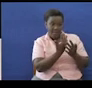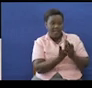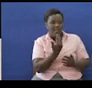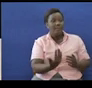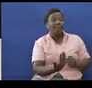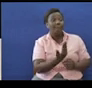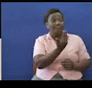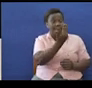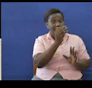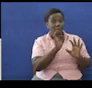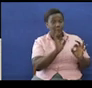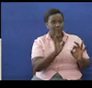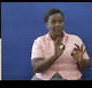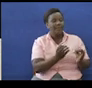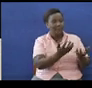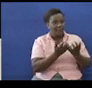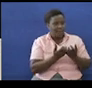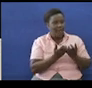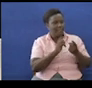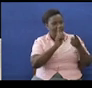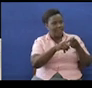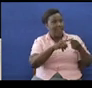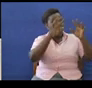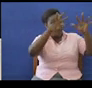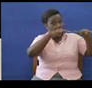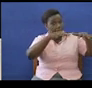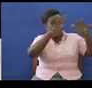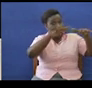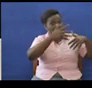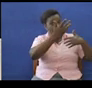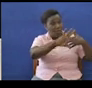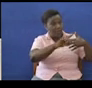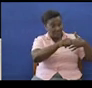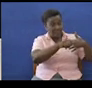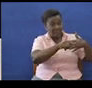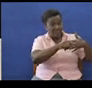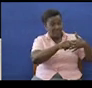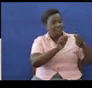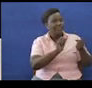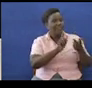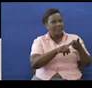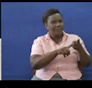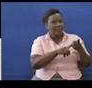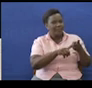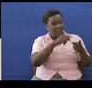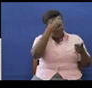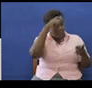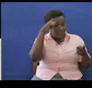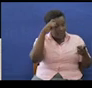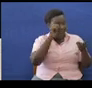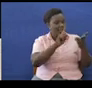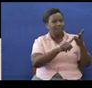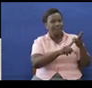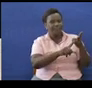In order for plants or for vegetation to grow well, they will need rainfall, because as